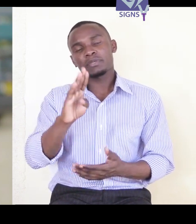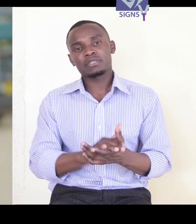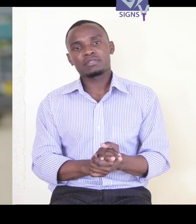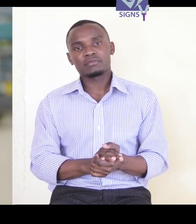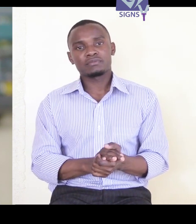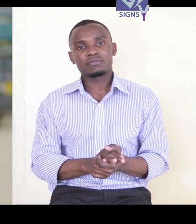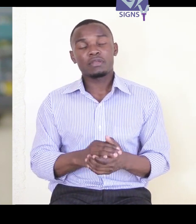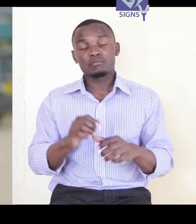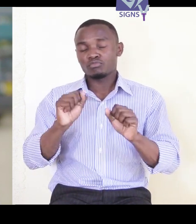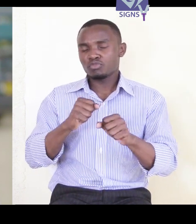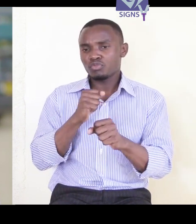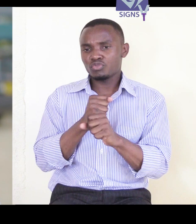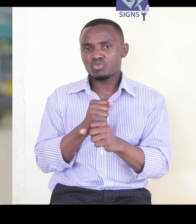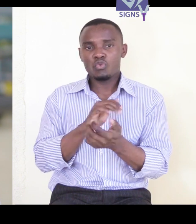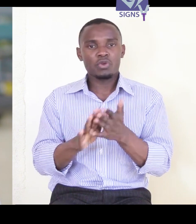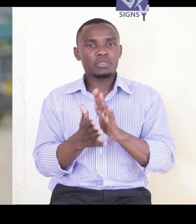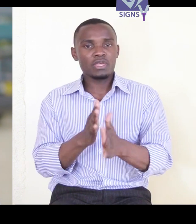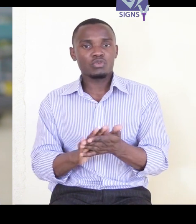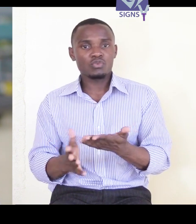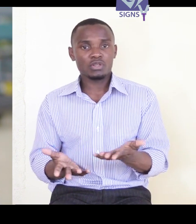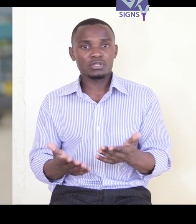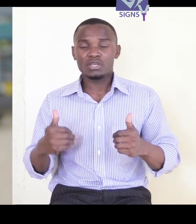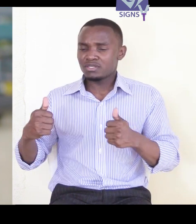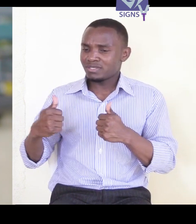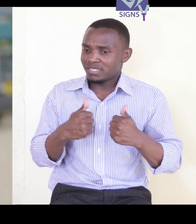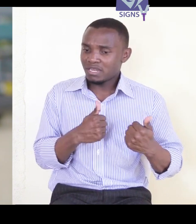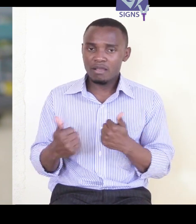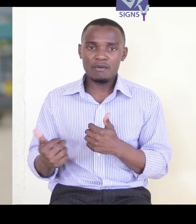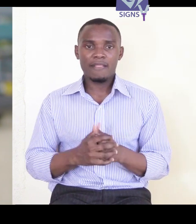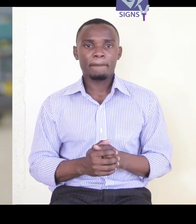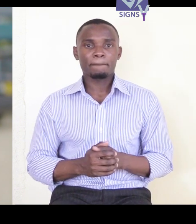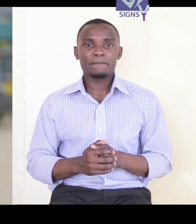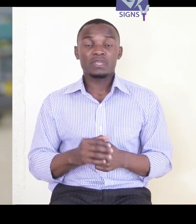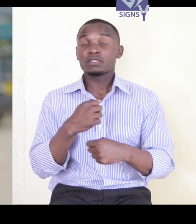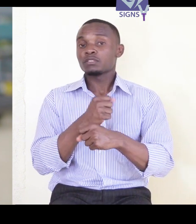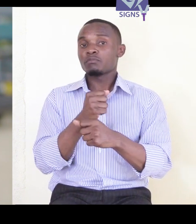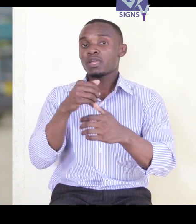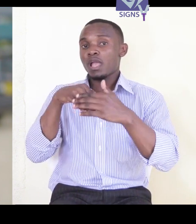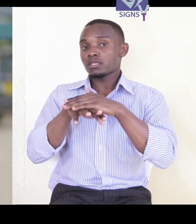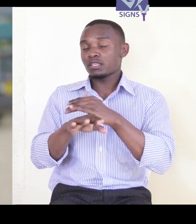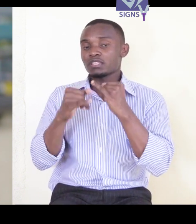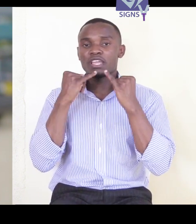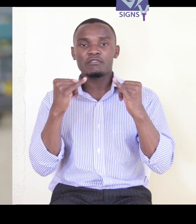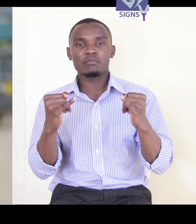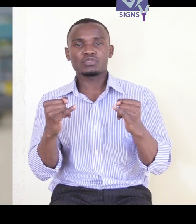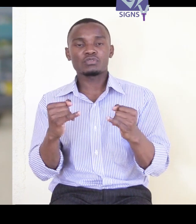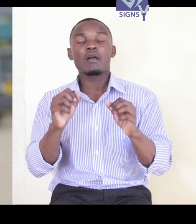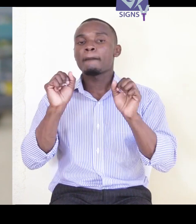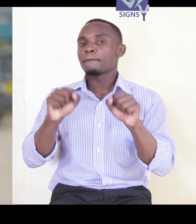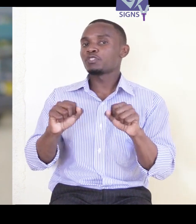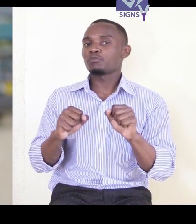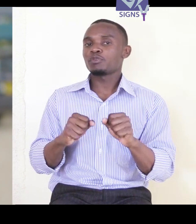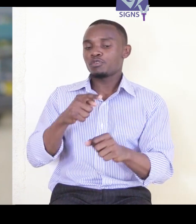do everything that I want in the house without much struggle. So it is very important. It has made